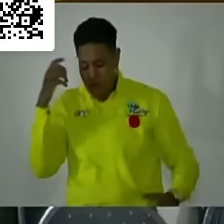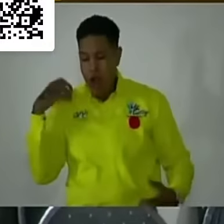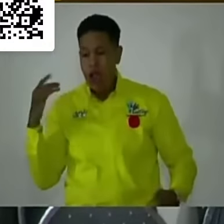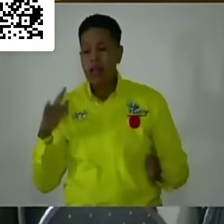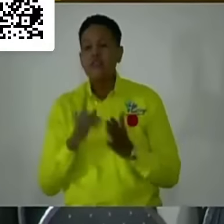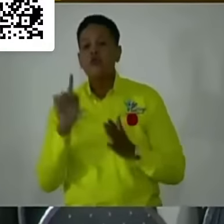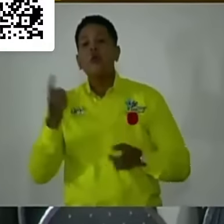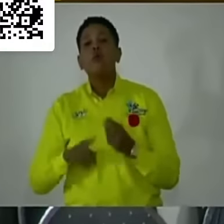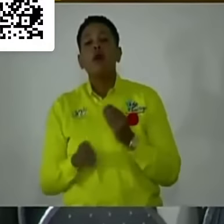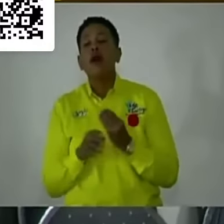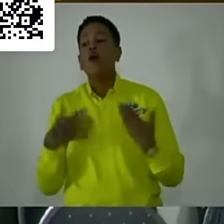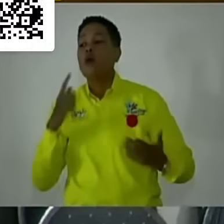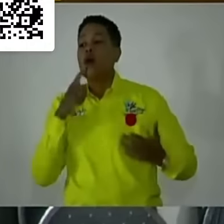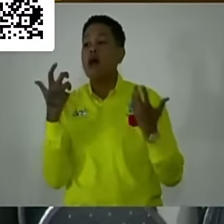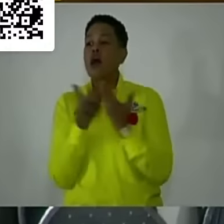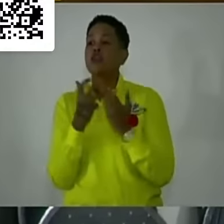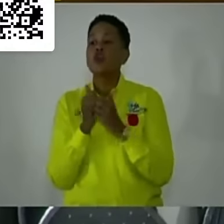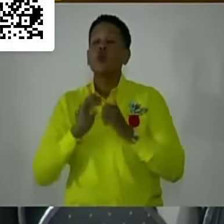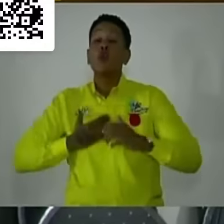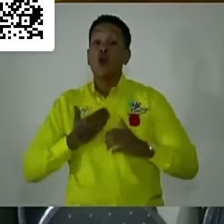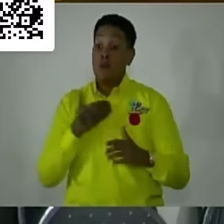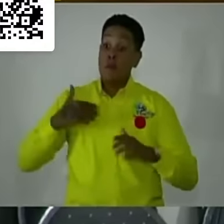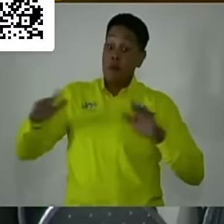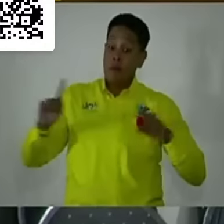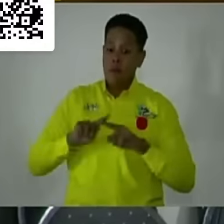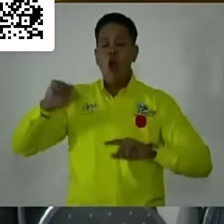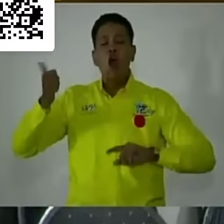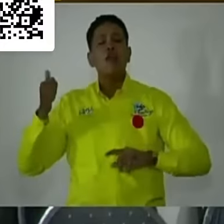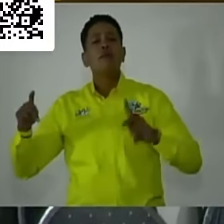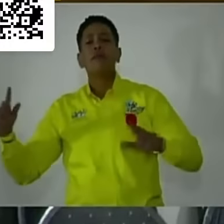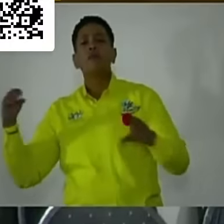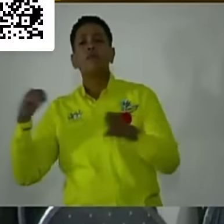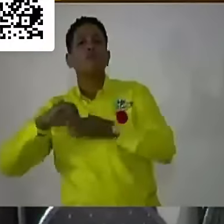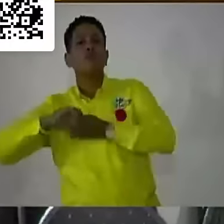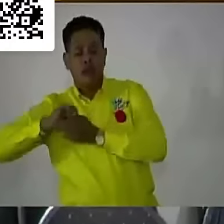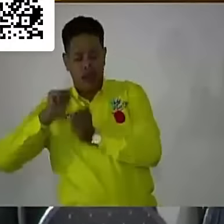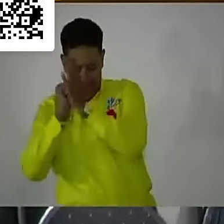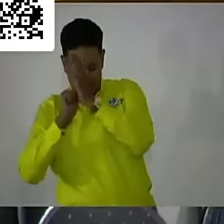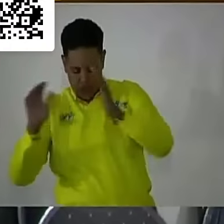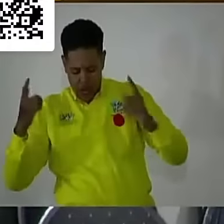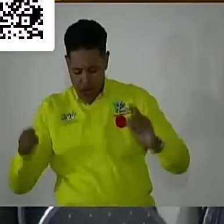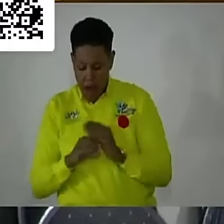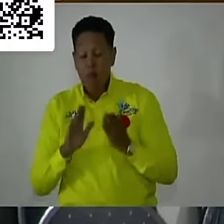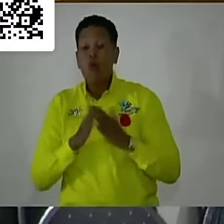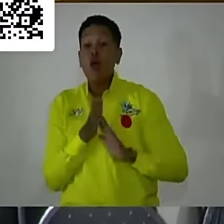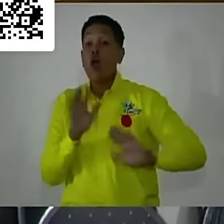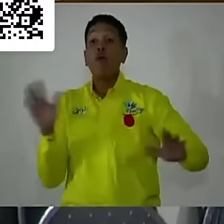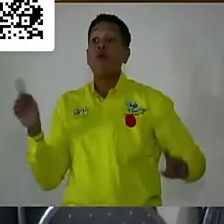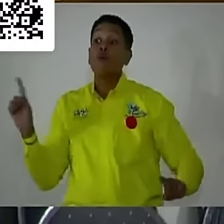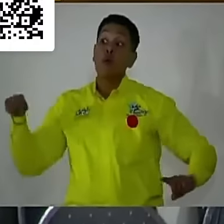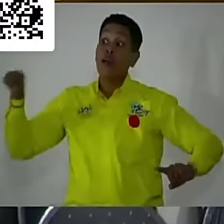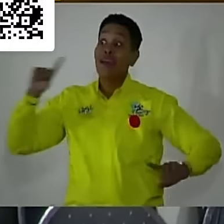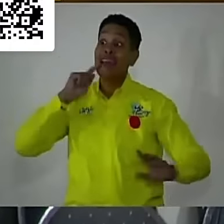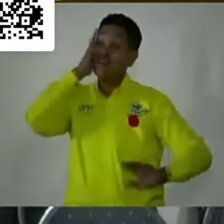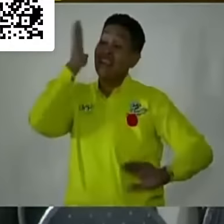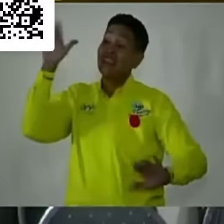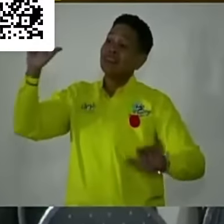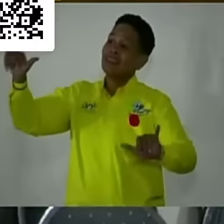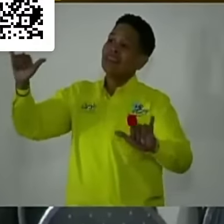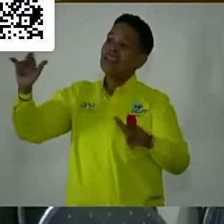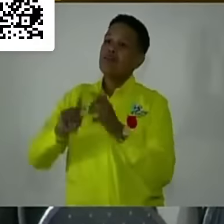but in conjunction with our colleagues and other partner agencies, the communities where residents reside and